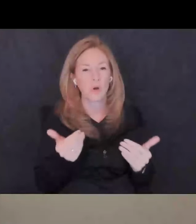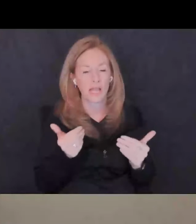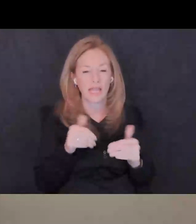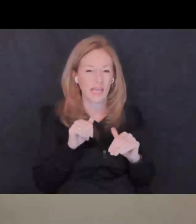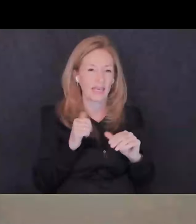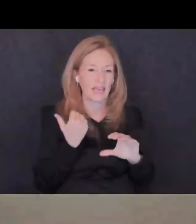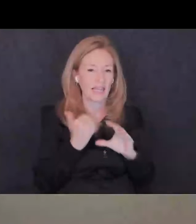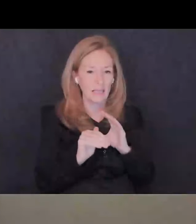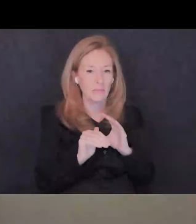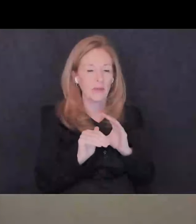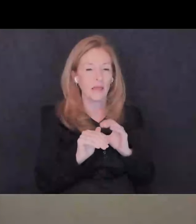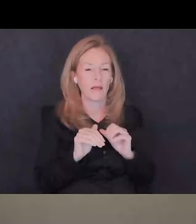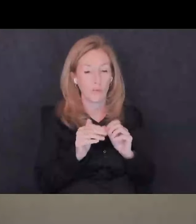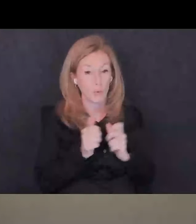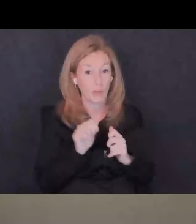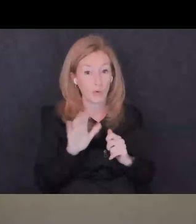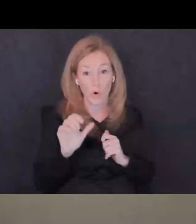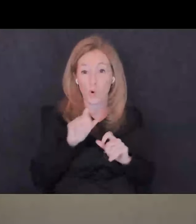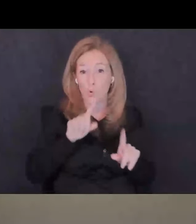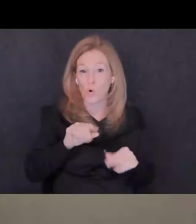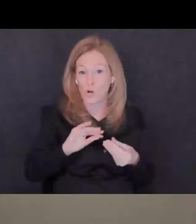email with your order numbers.